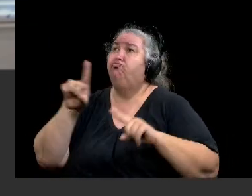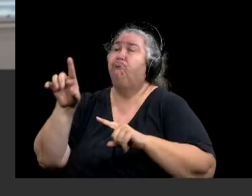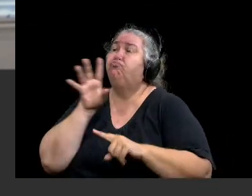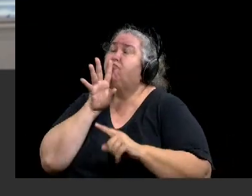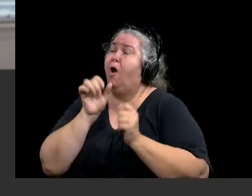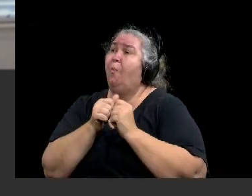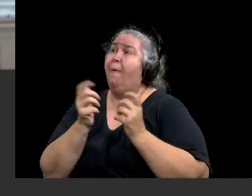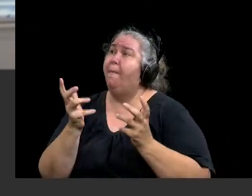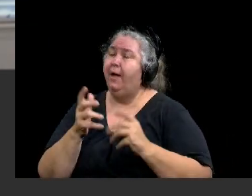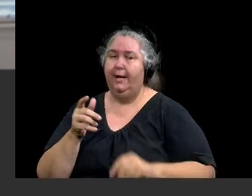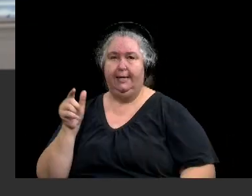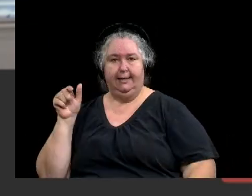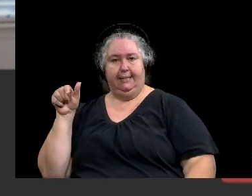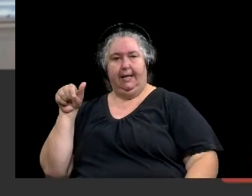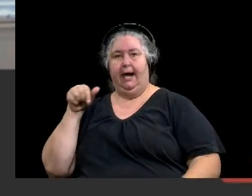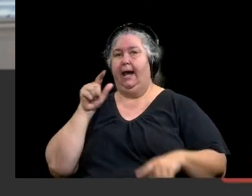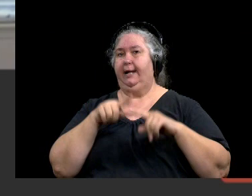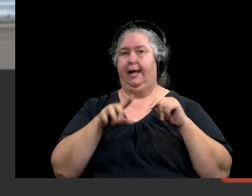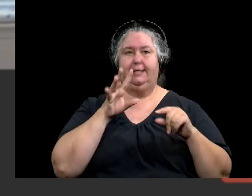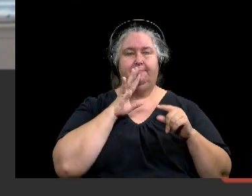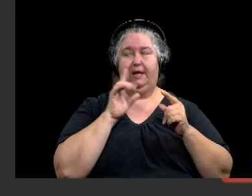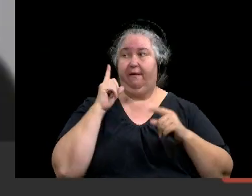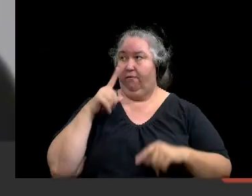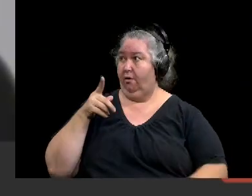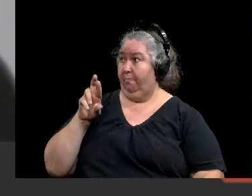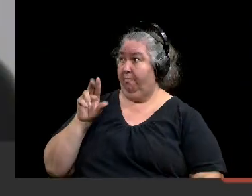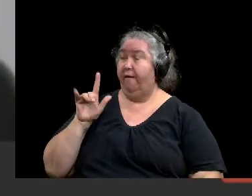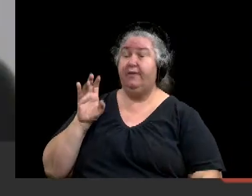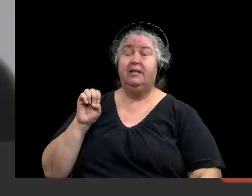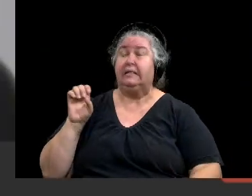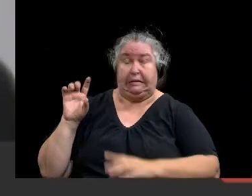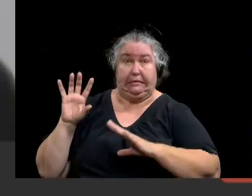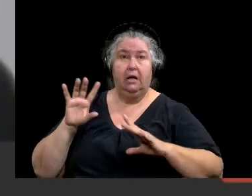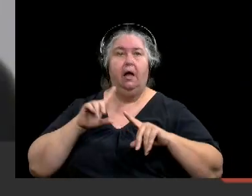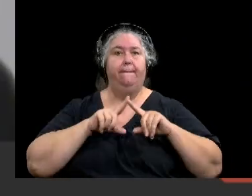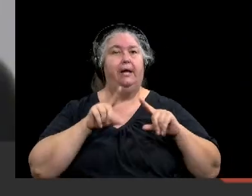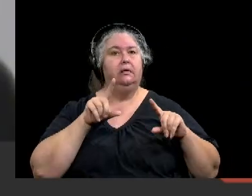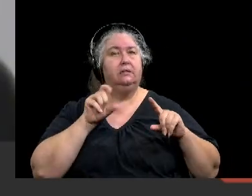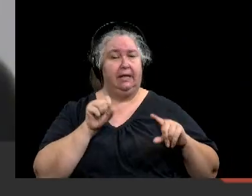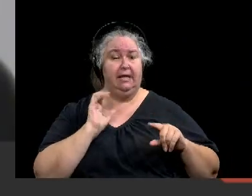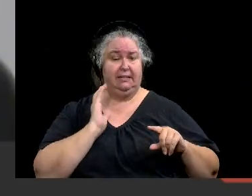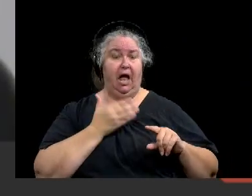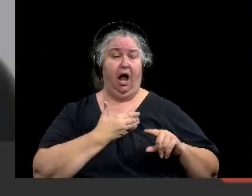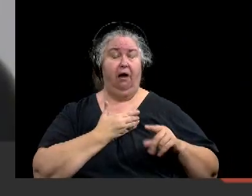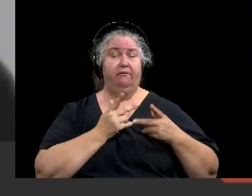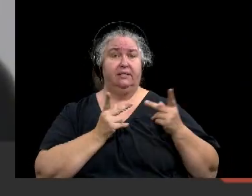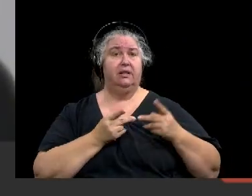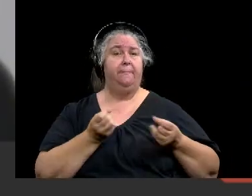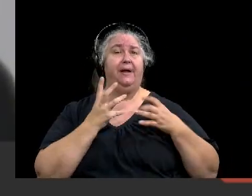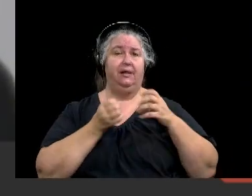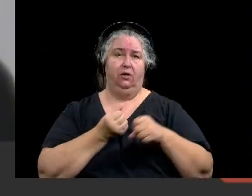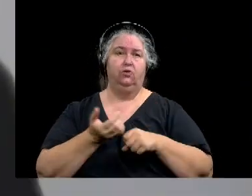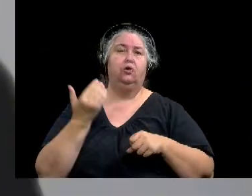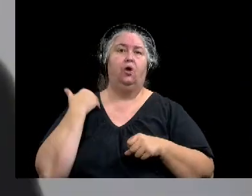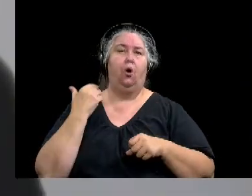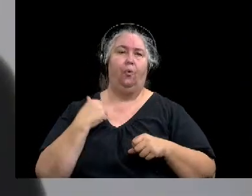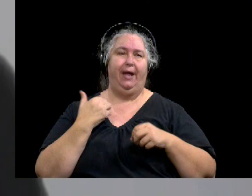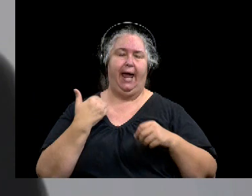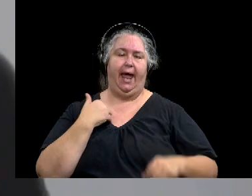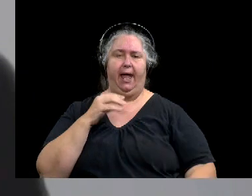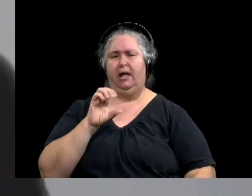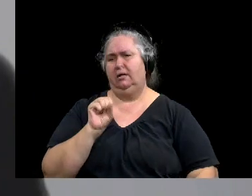Yeah, I can't speak for Ascension Providence, but at our facility, many years ago, we instituted a program called